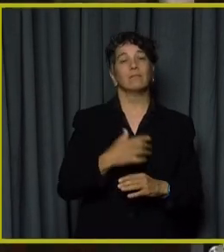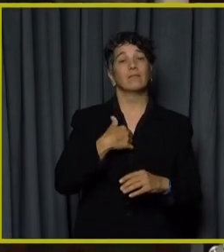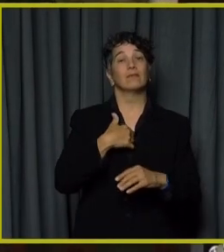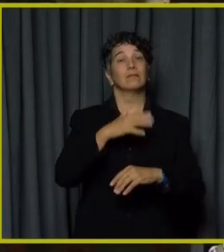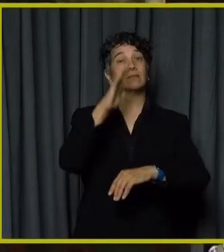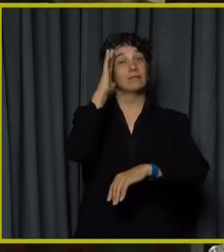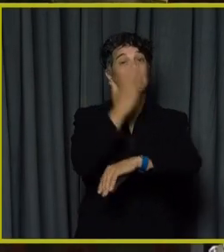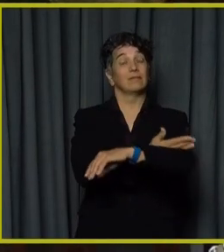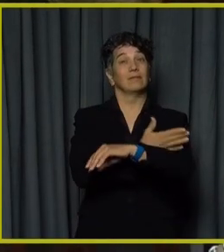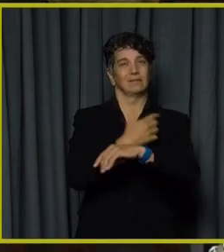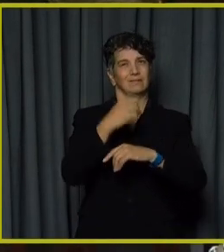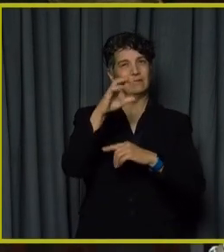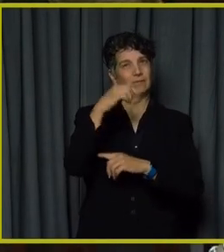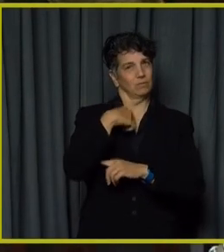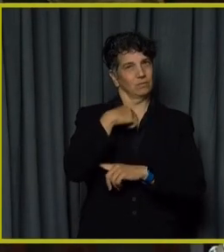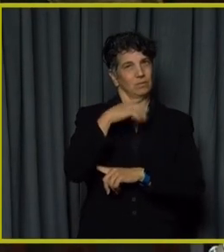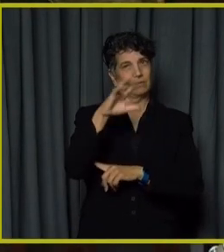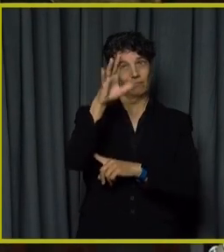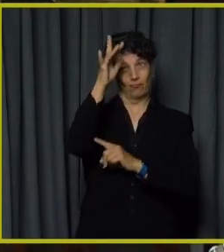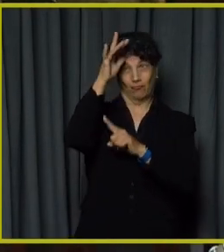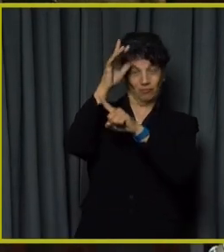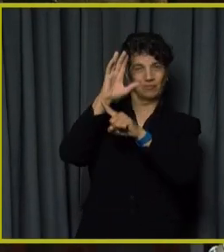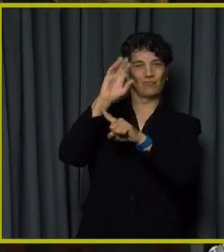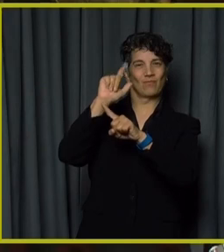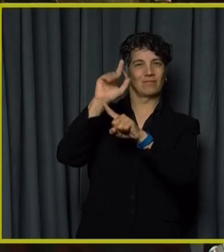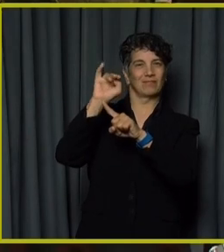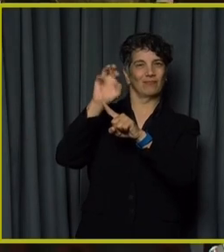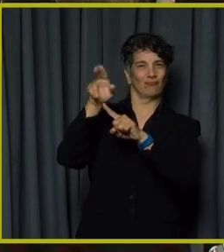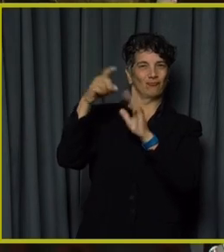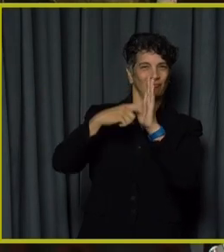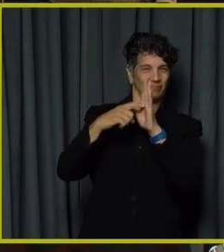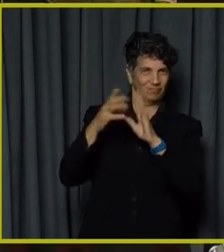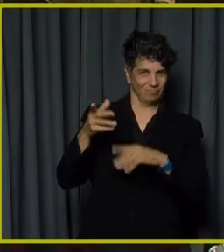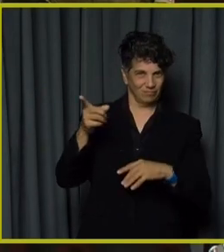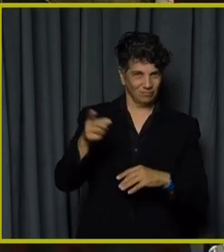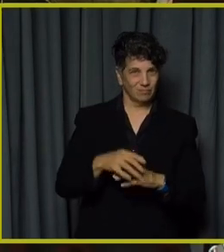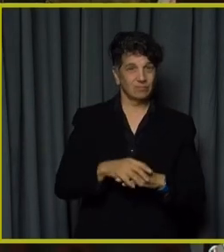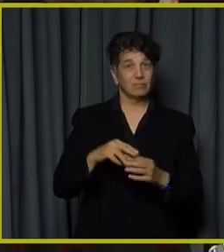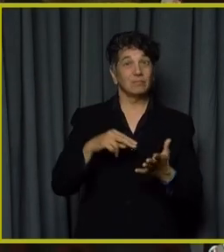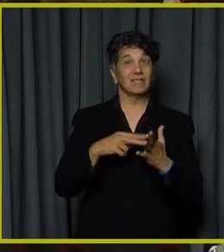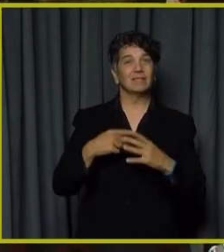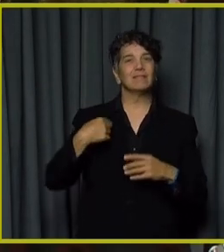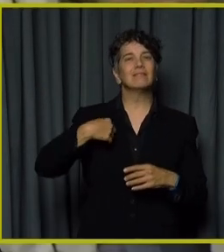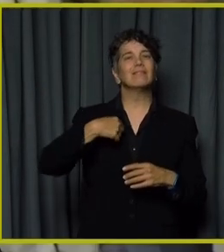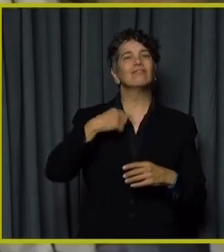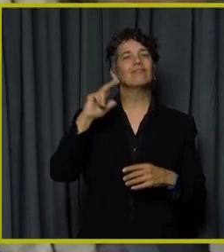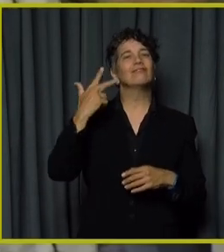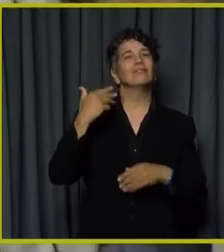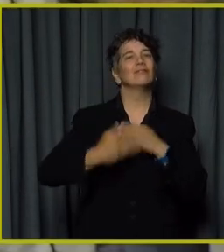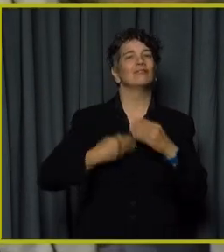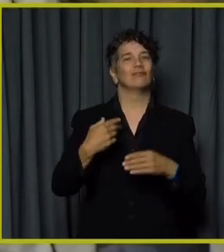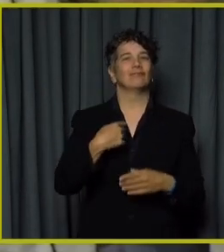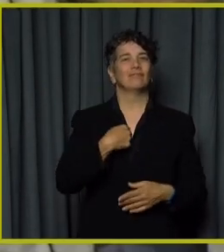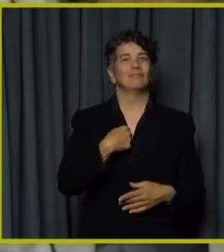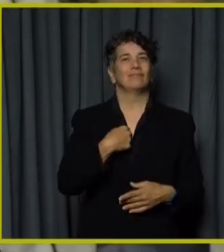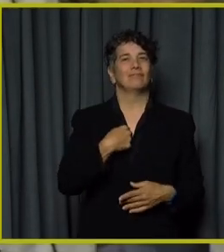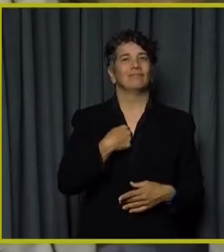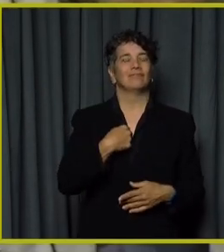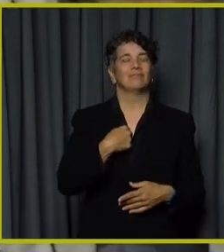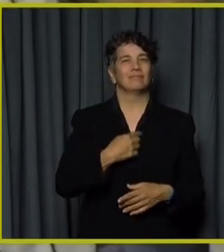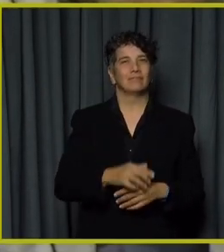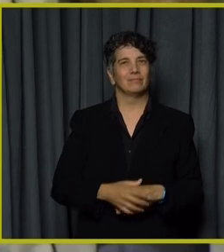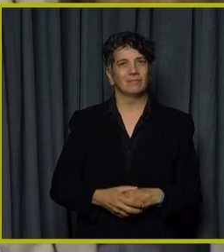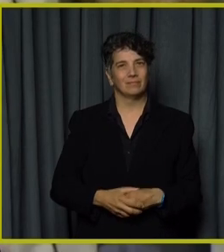So that's two generations of not having access to the good union jobs, I guess is the way to put it. And as the coal jobs